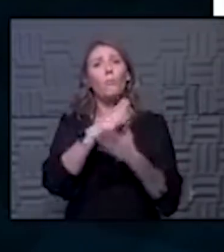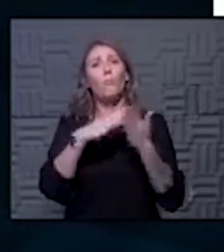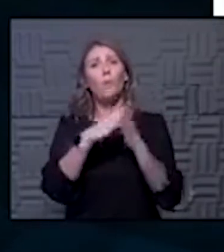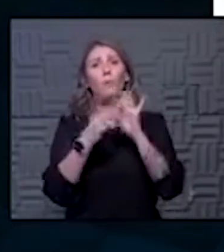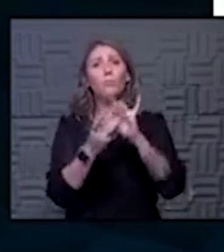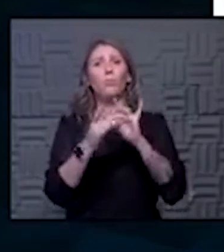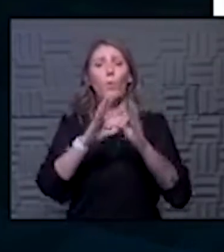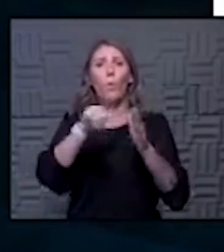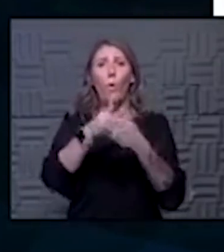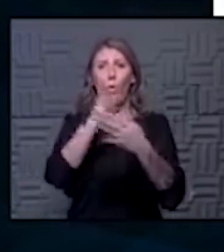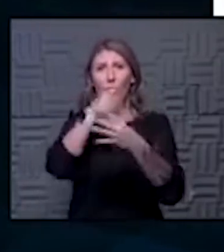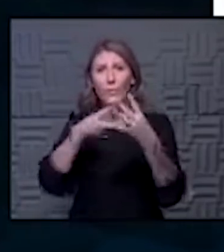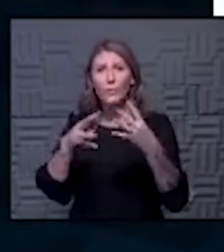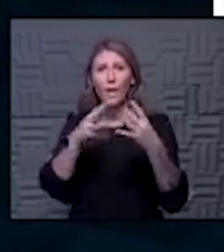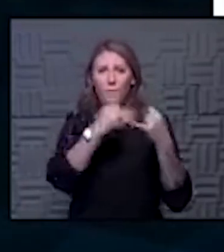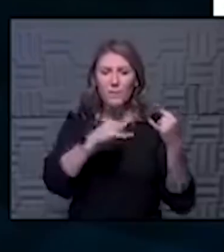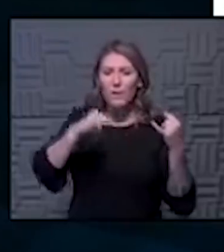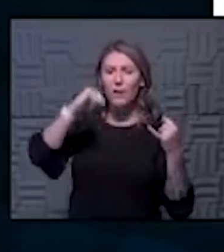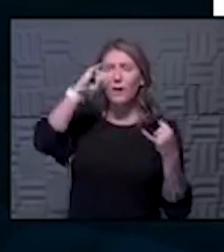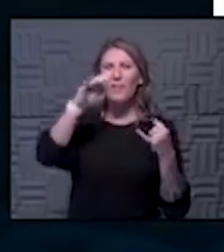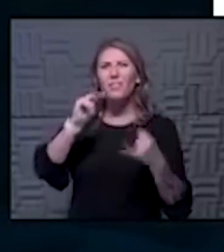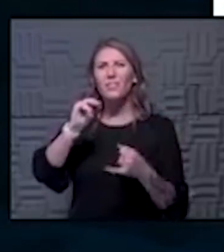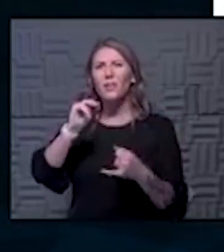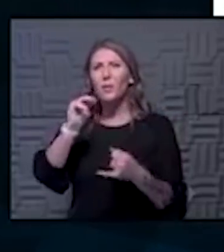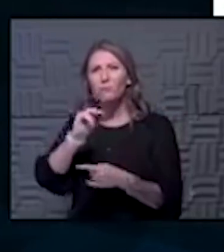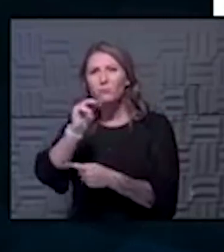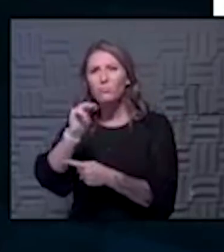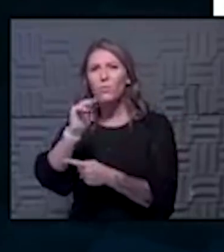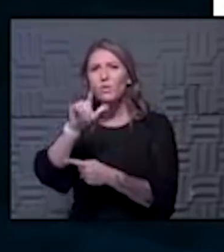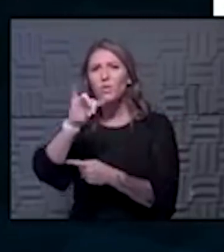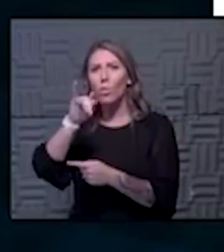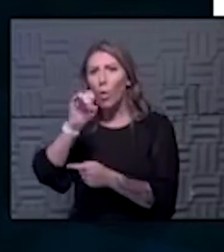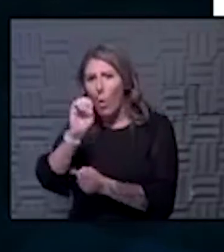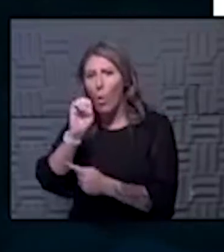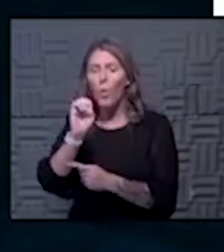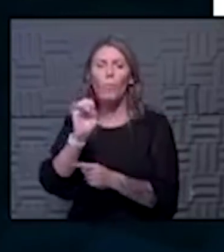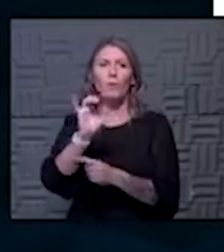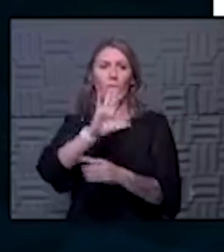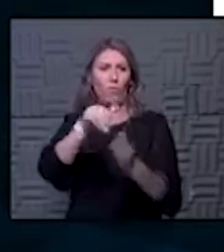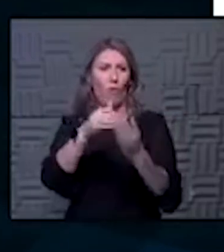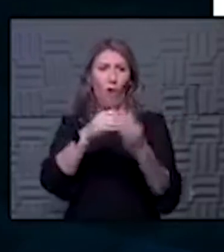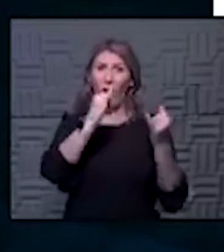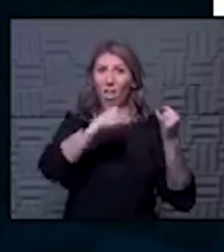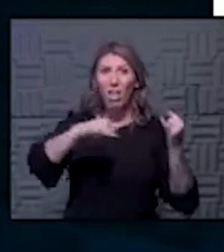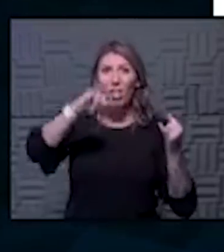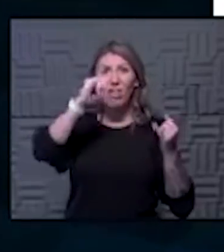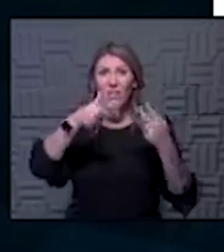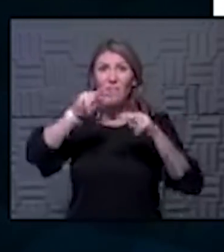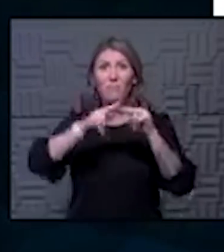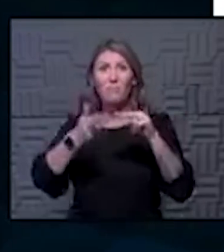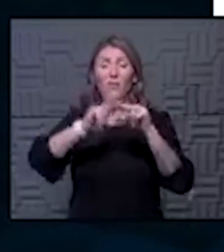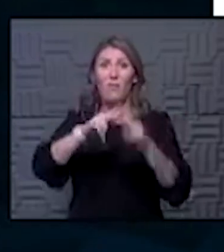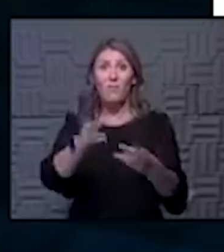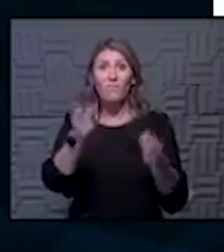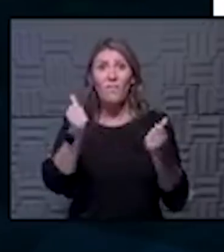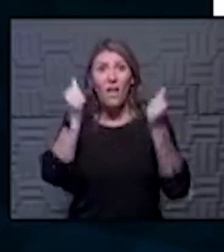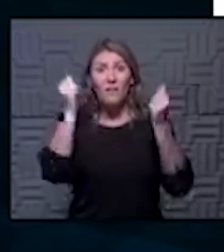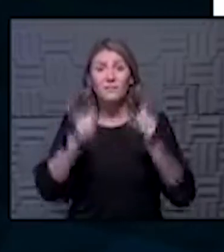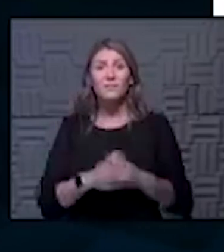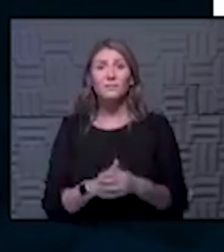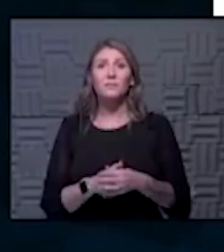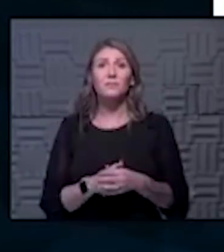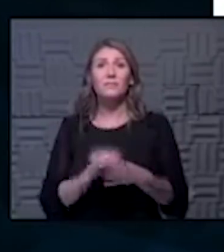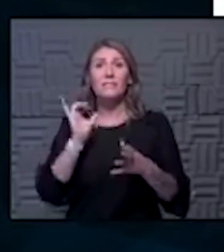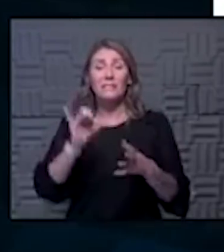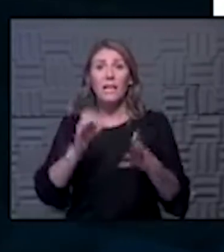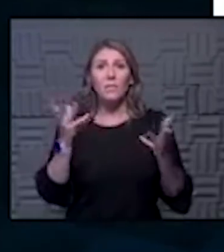slope of each of the curves in every region, is that you can see they are all increasing and all increasing fairly rapidly. And that